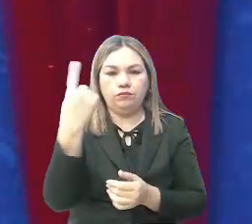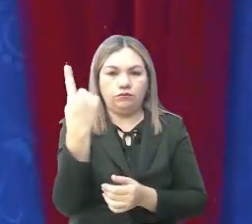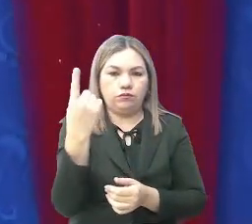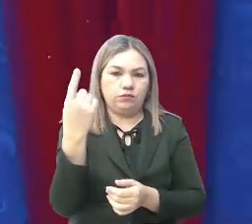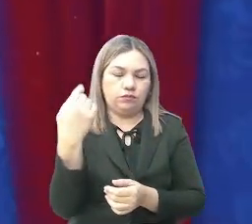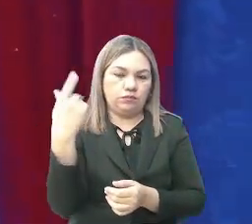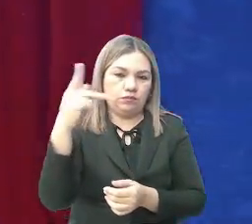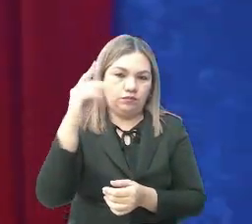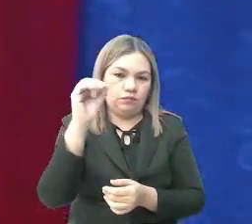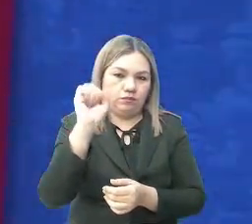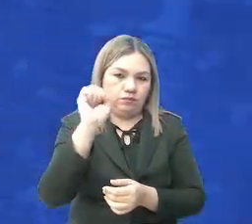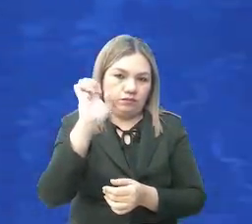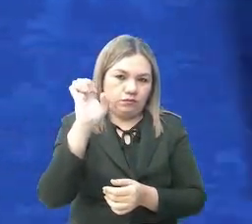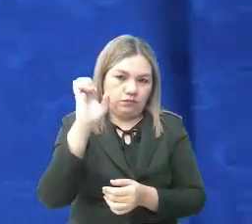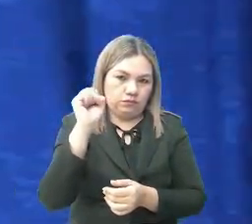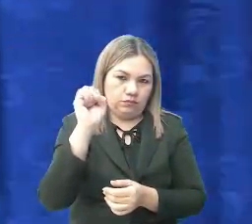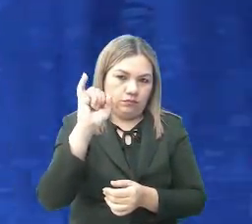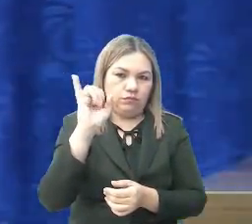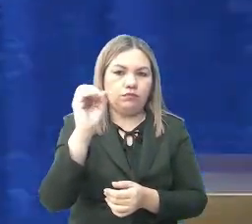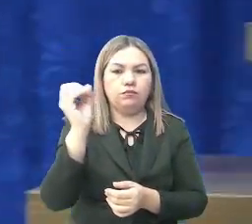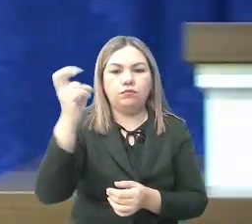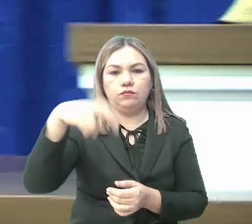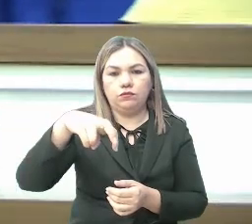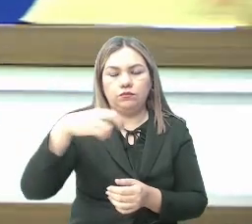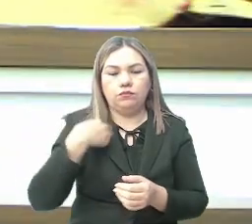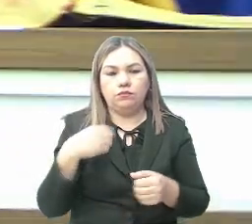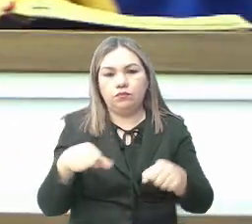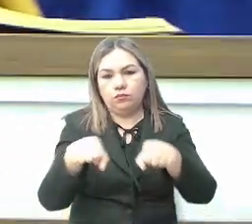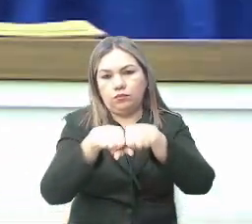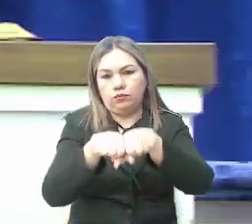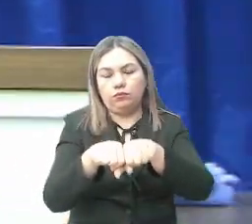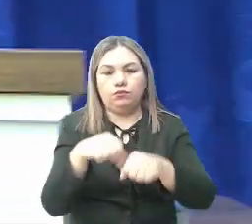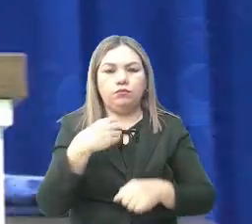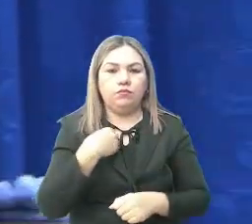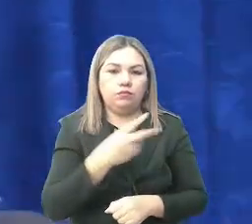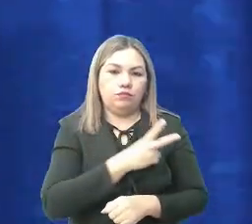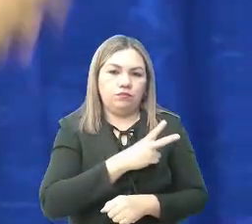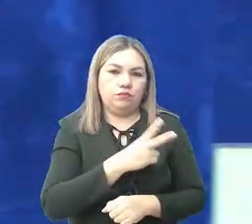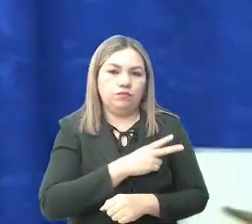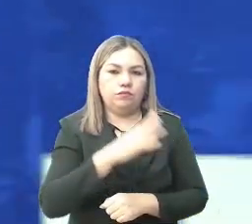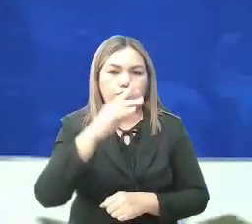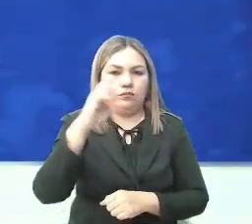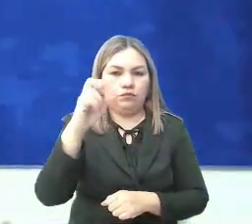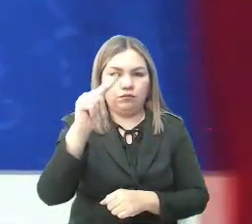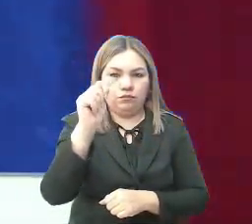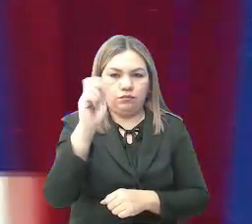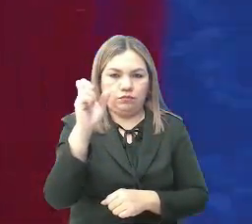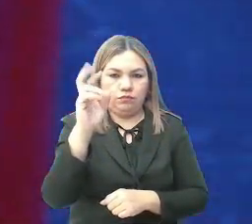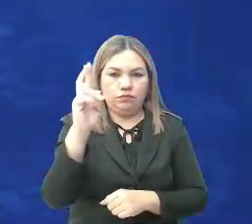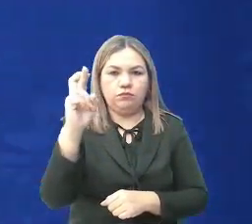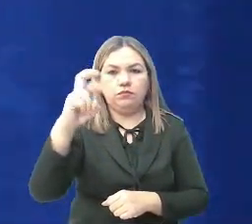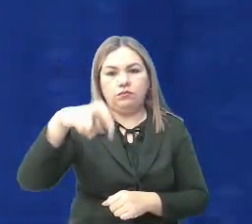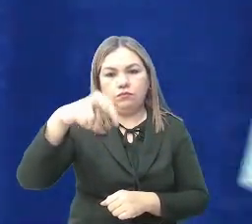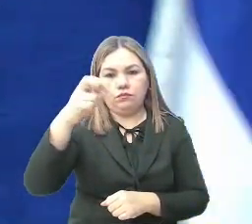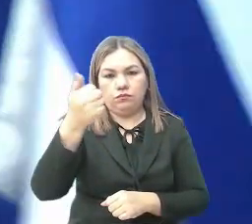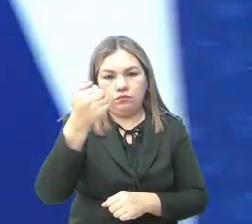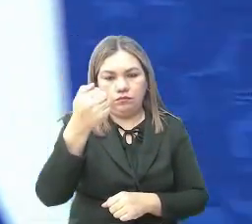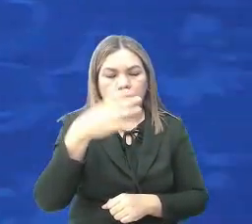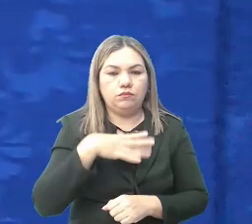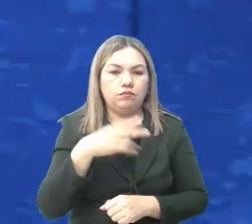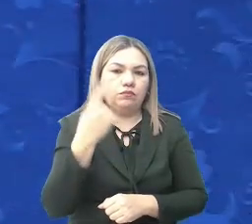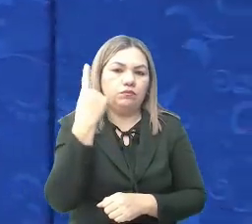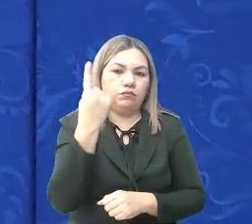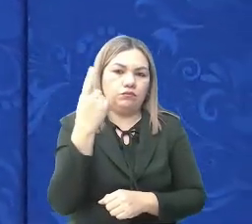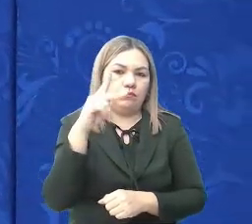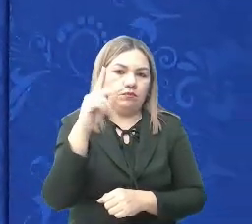And it says that there's an acquired possession, that there's eternal life, and there's an acquired